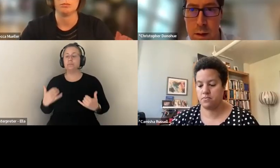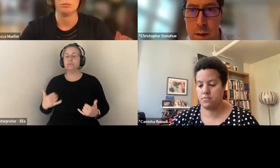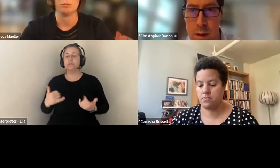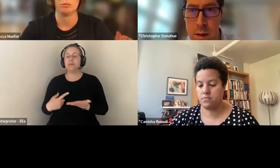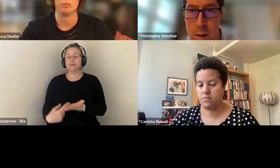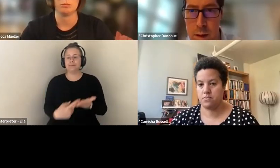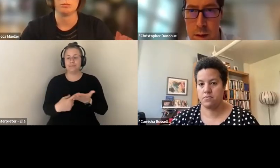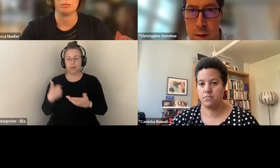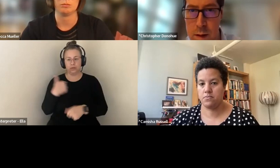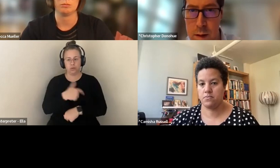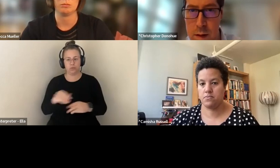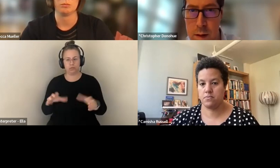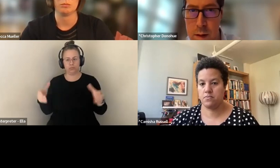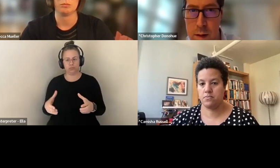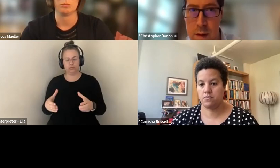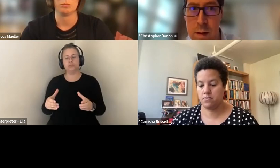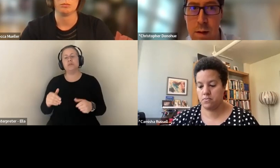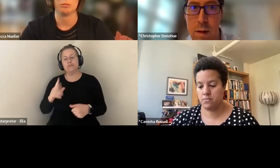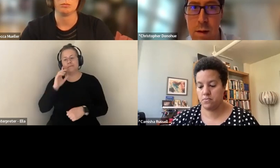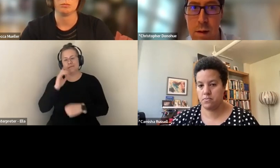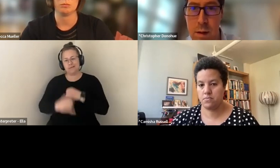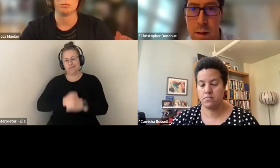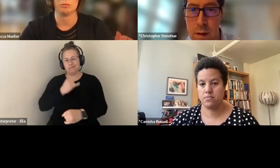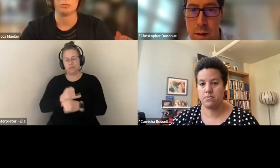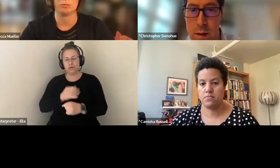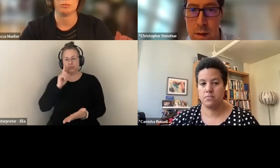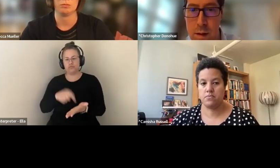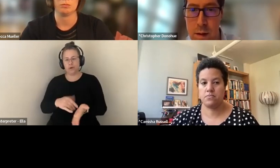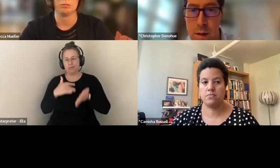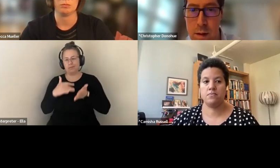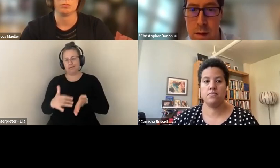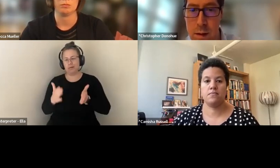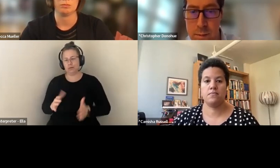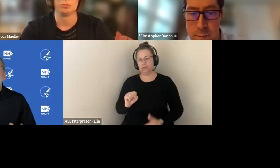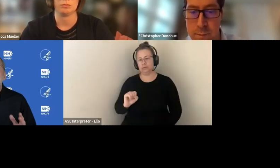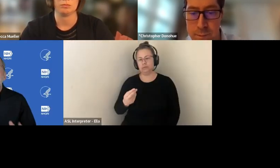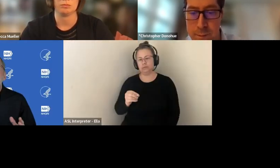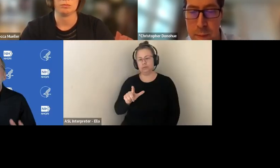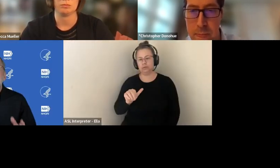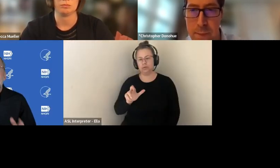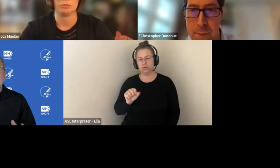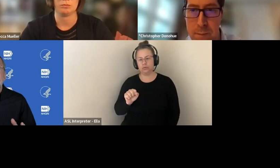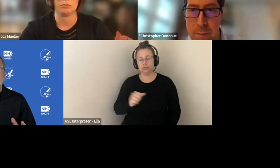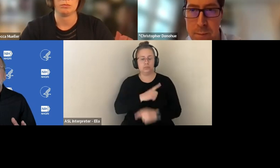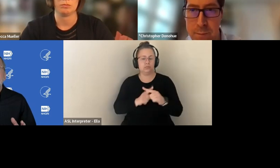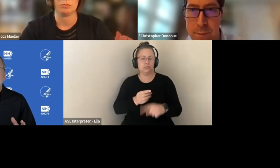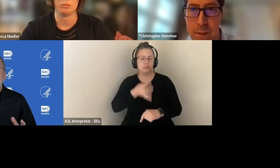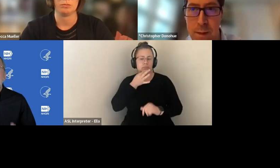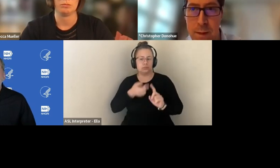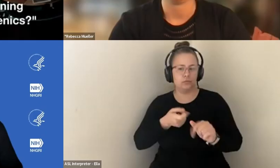OF INTERNATIONALLY RECOGNIZED SCHOLARS AS WELL AS EXPERTS FROM OUR OWN INSTITUTE, ALL LEADERS IN THESE COMPLEX AREAS.